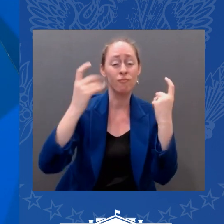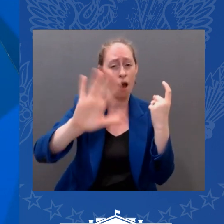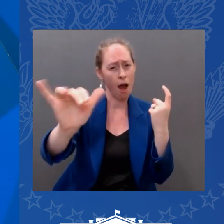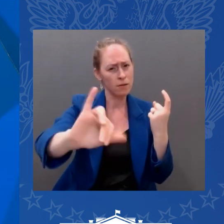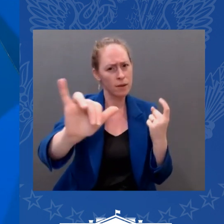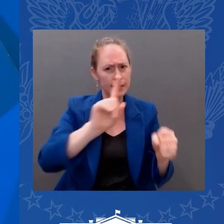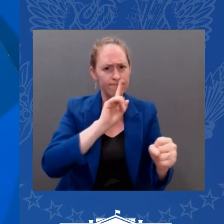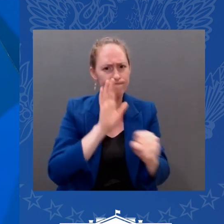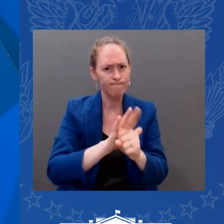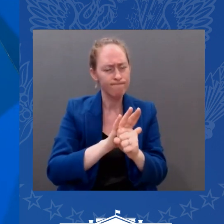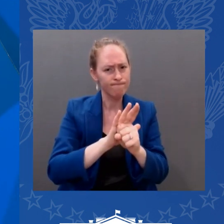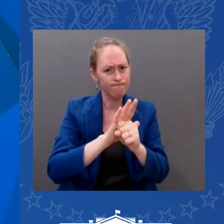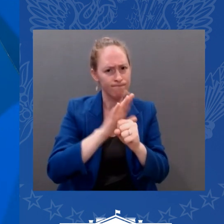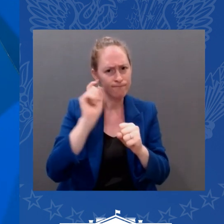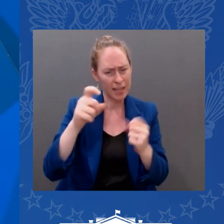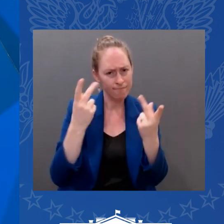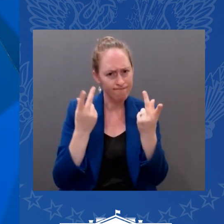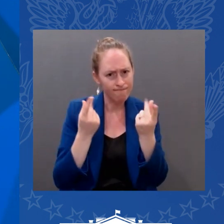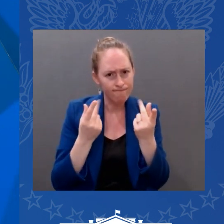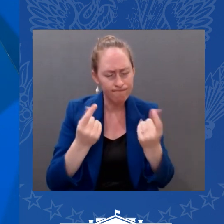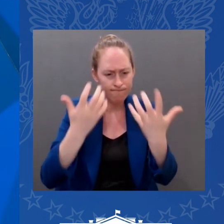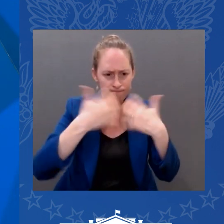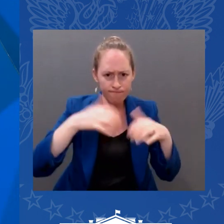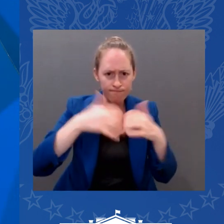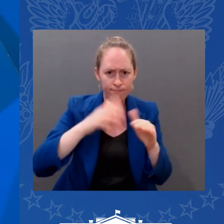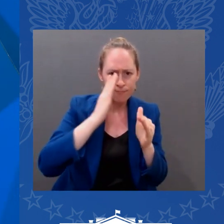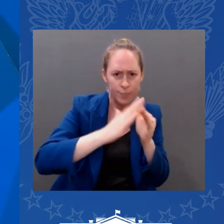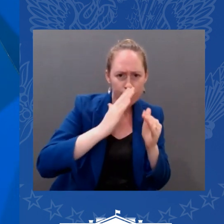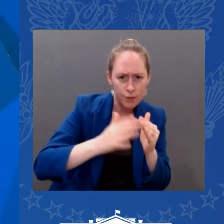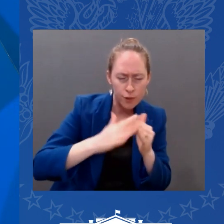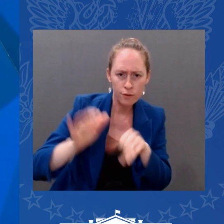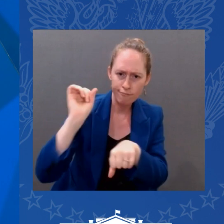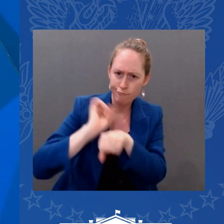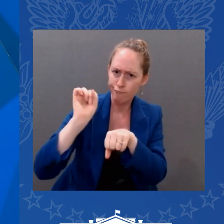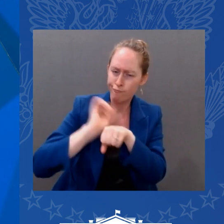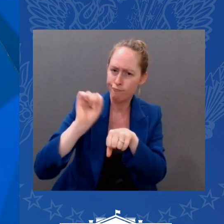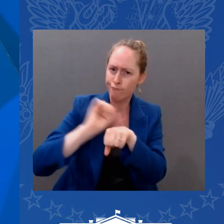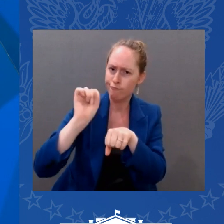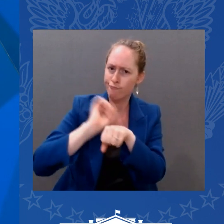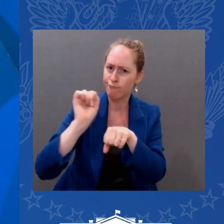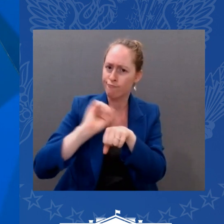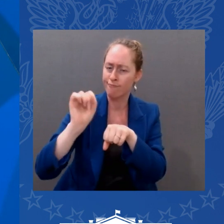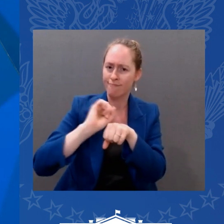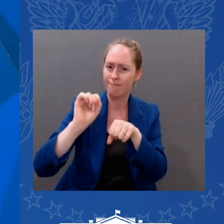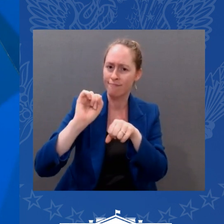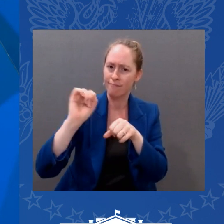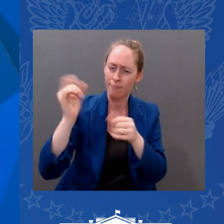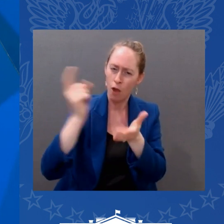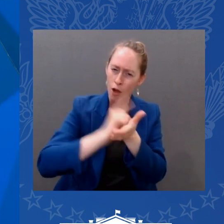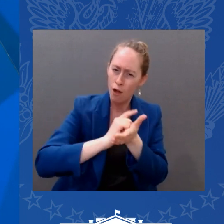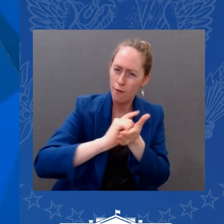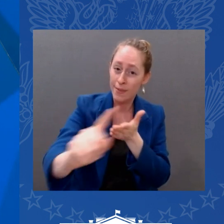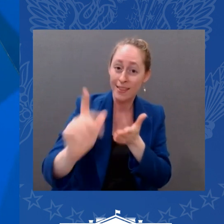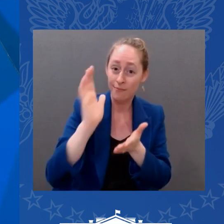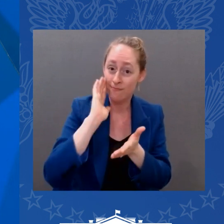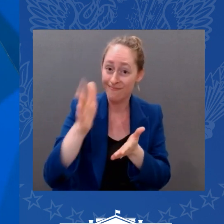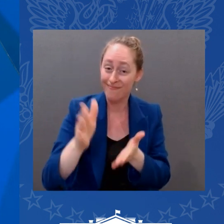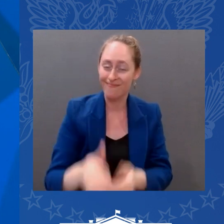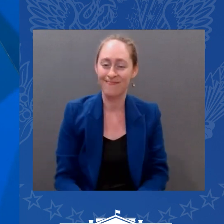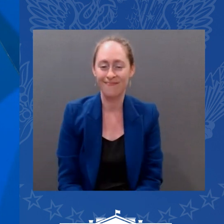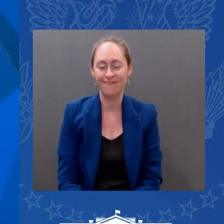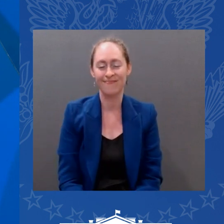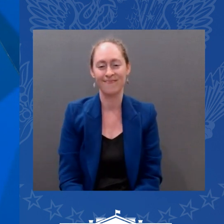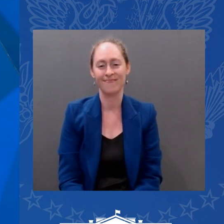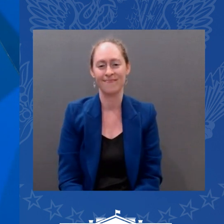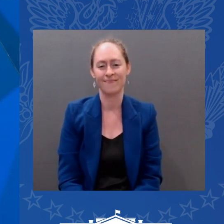together under the same roof. At this convening, let us build a more prosperous